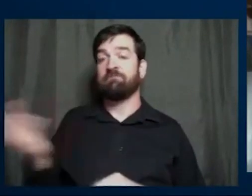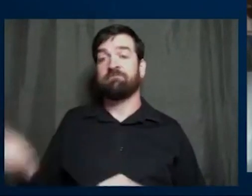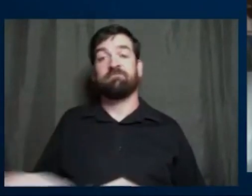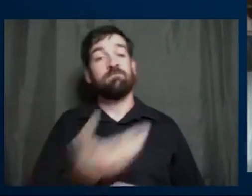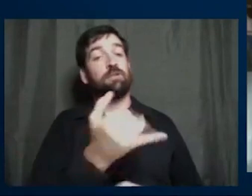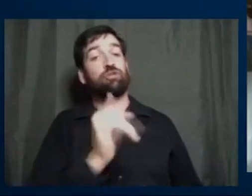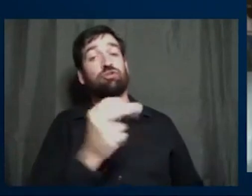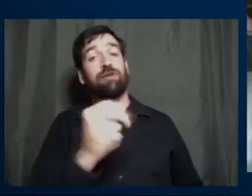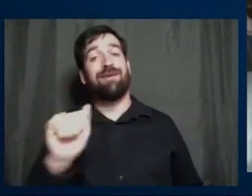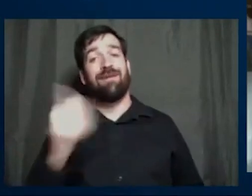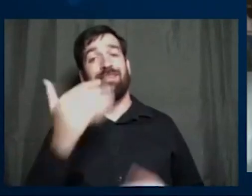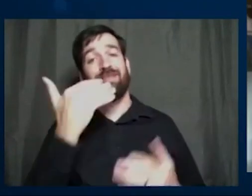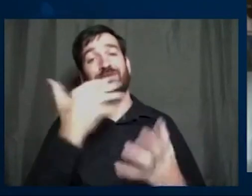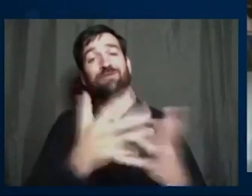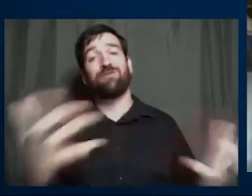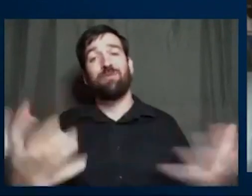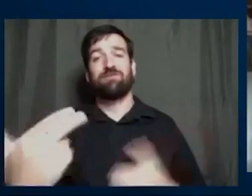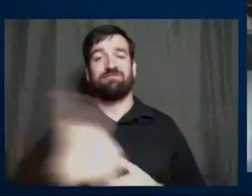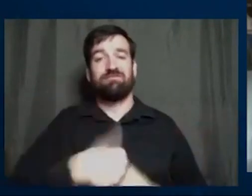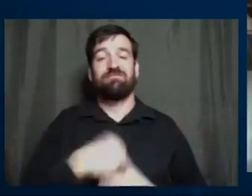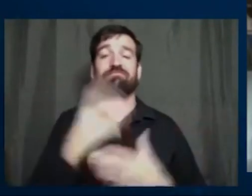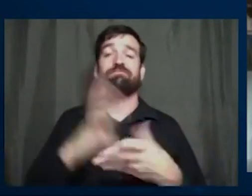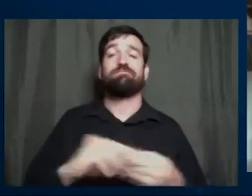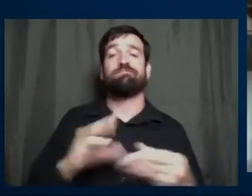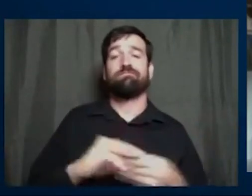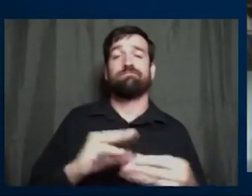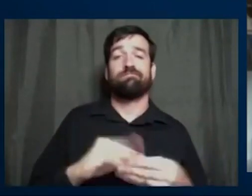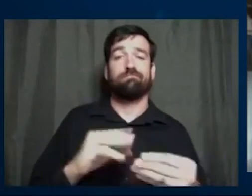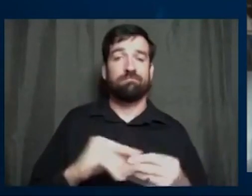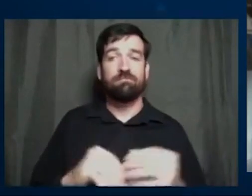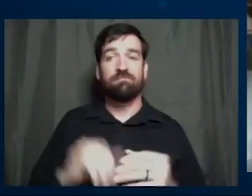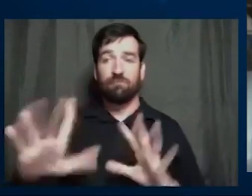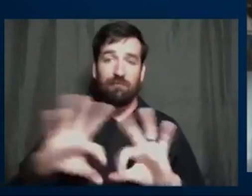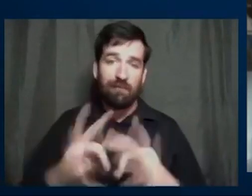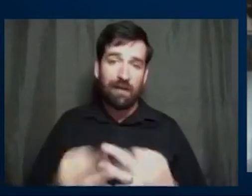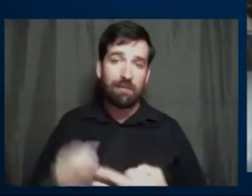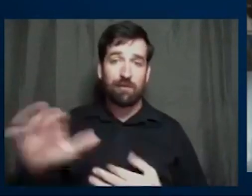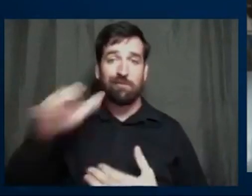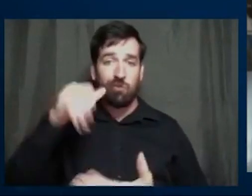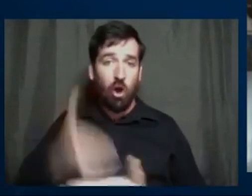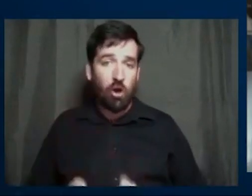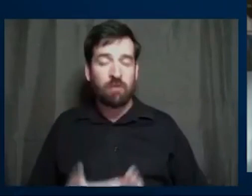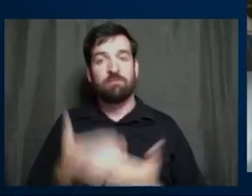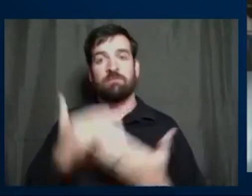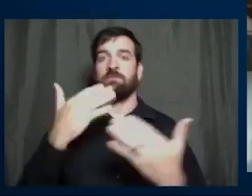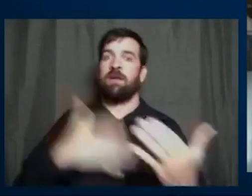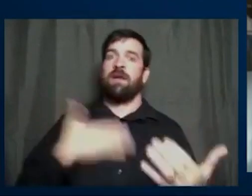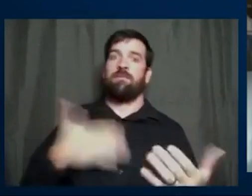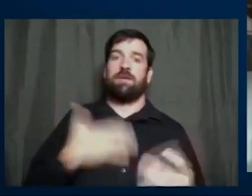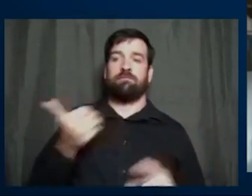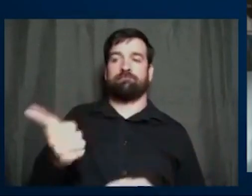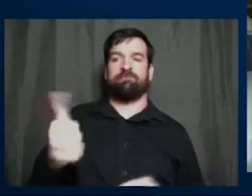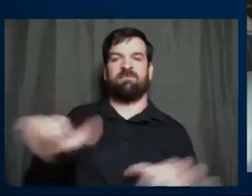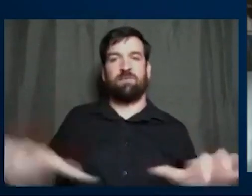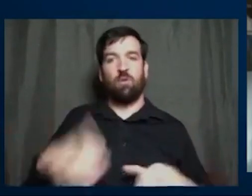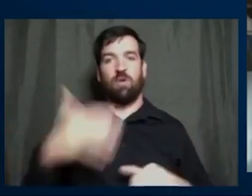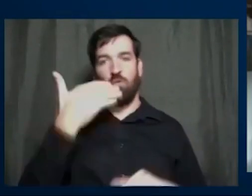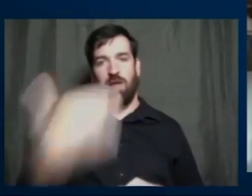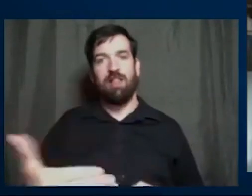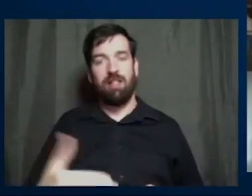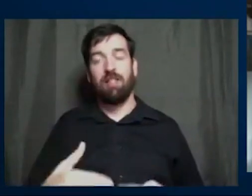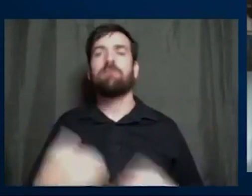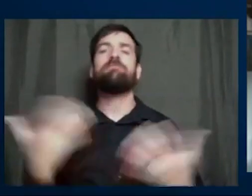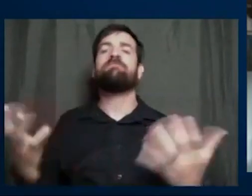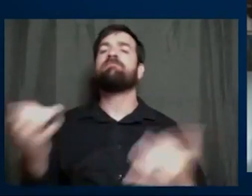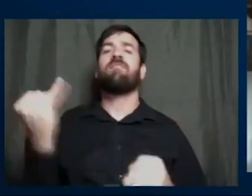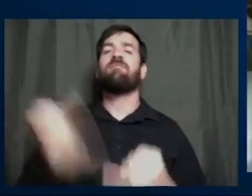just so much for coming on and just sharing your story, your family, your daughter with us. We're just so glad Hazel's doing well. But just what's your final message